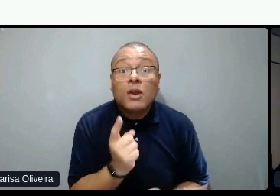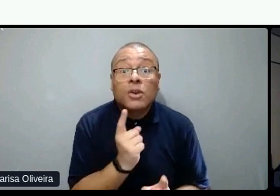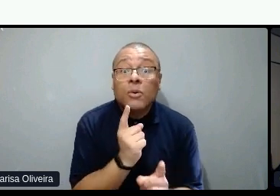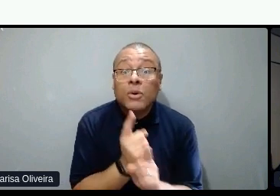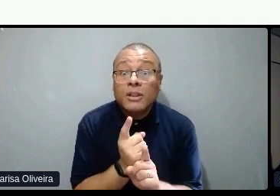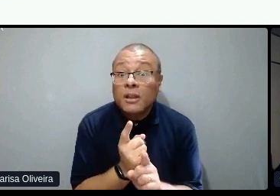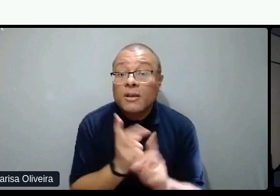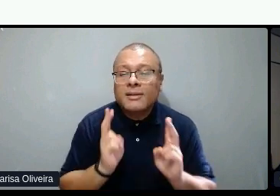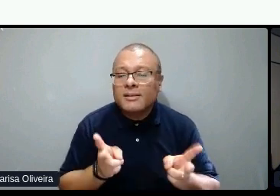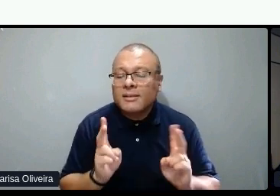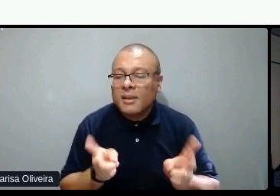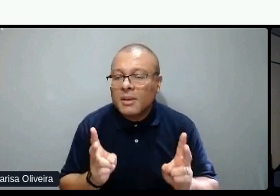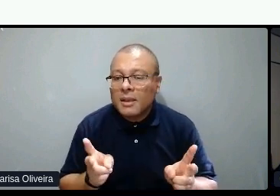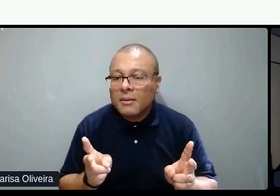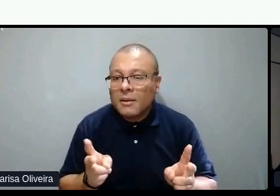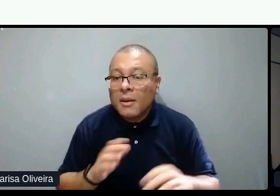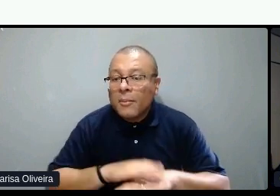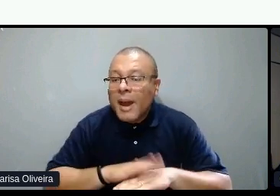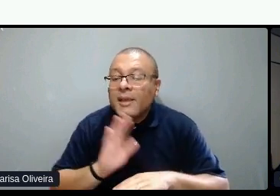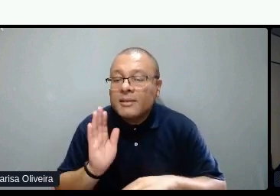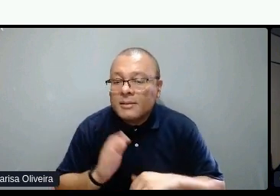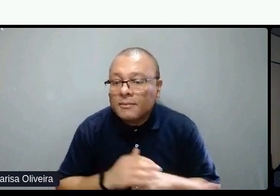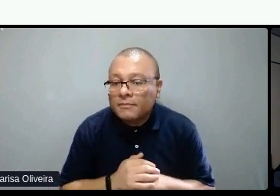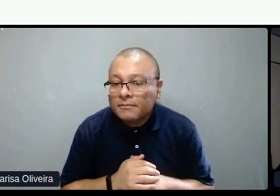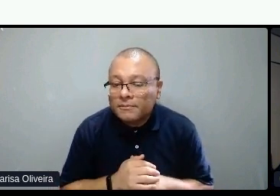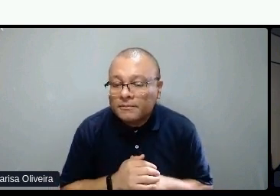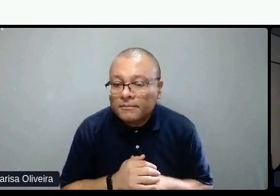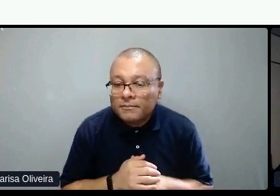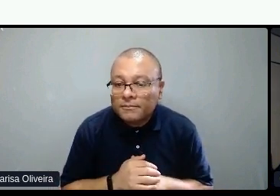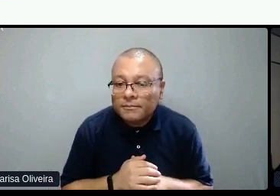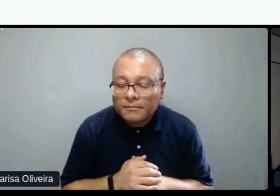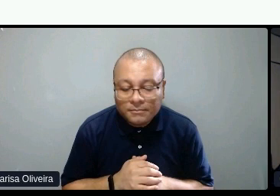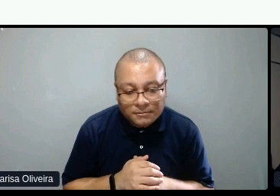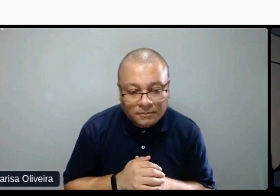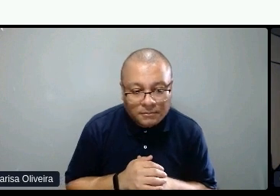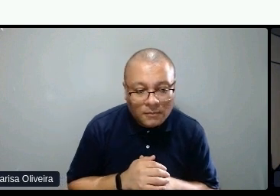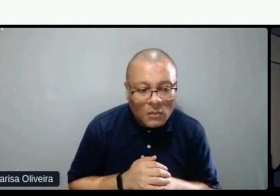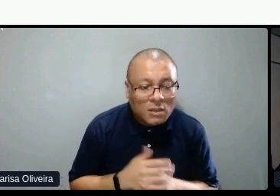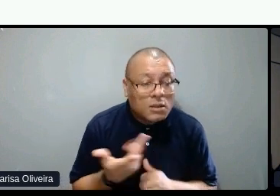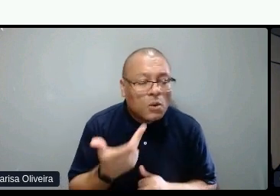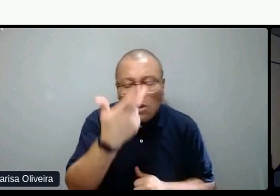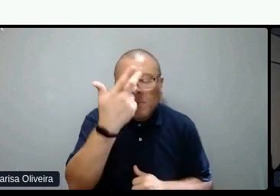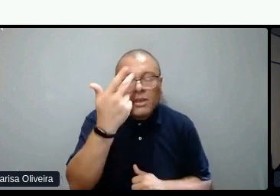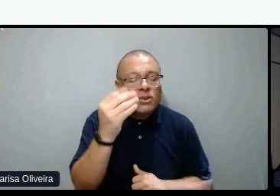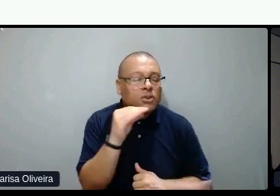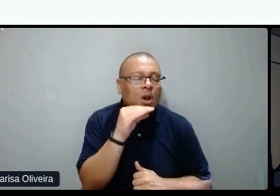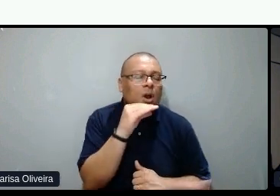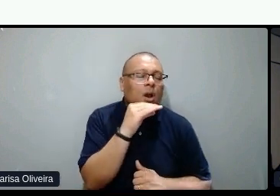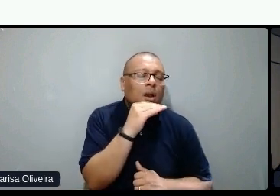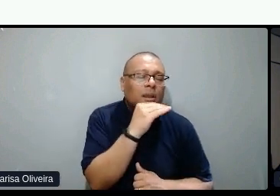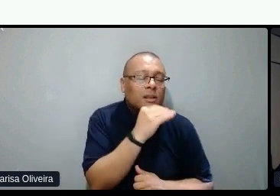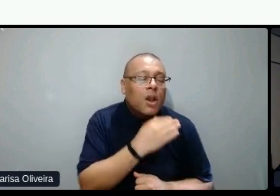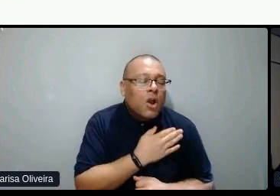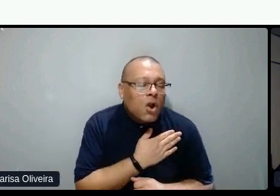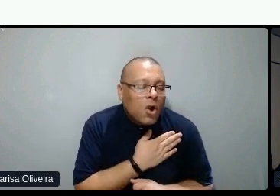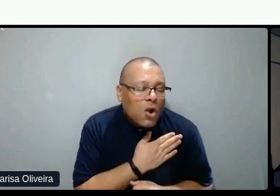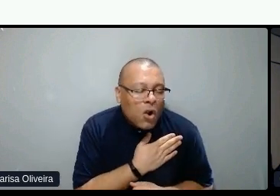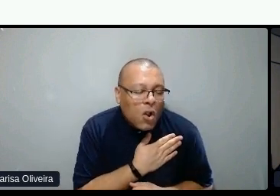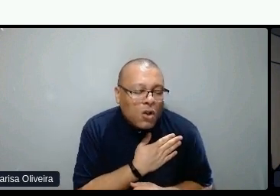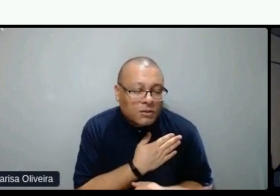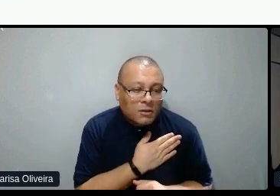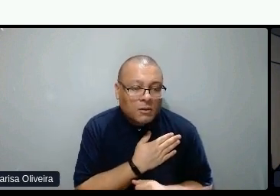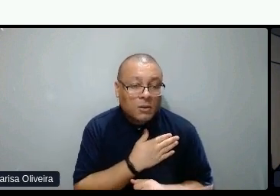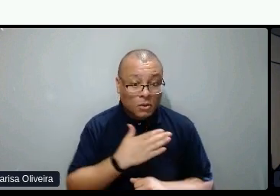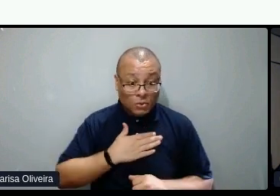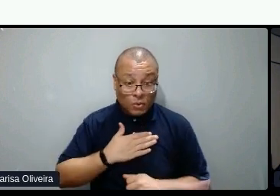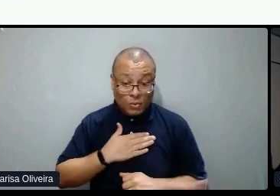very um, warm, and they hug people or they kiss on the cheek. In the northern countries